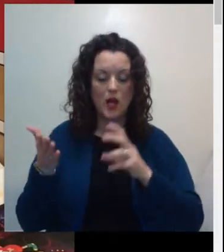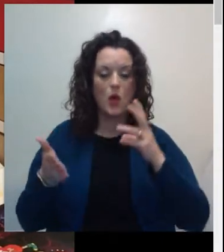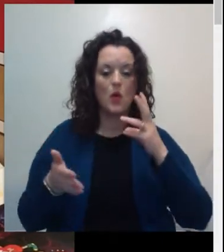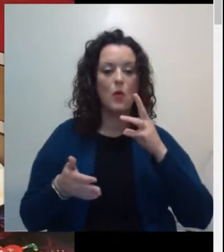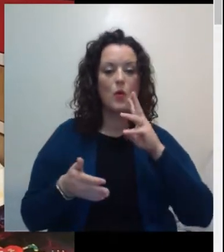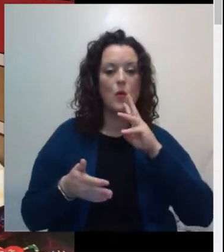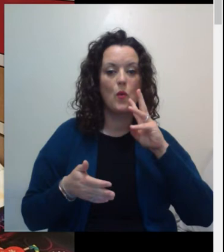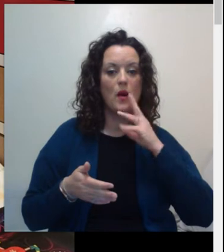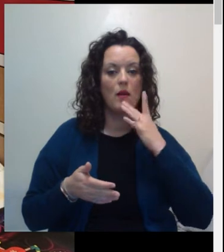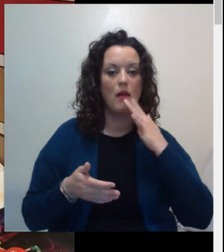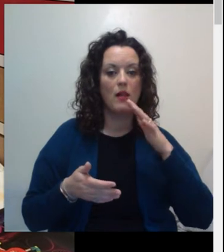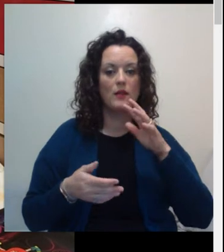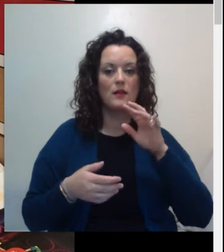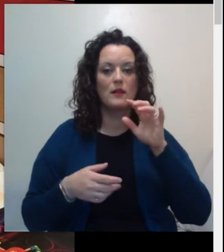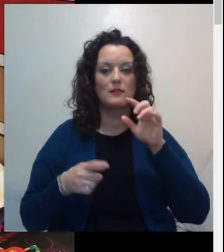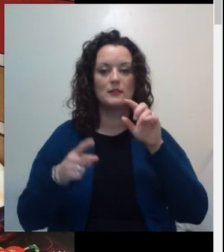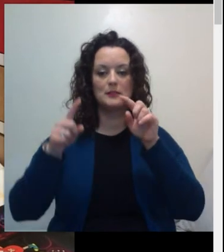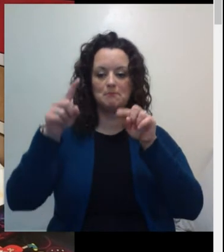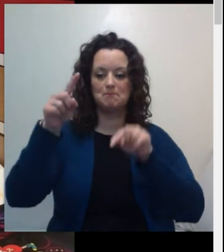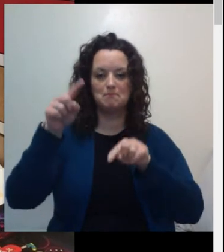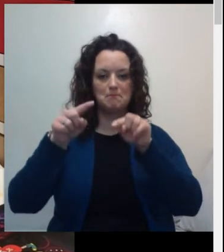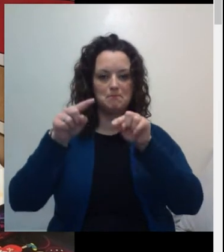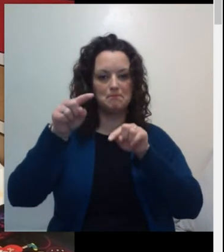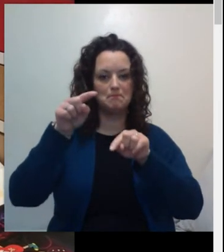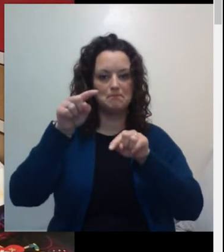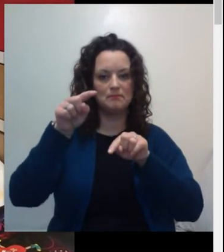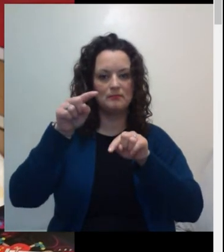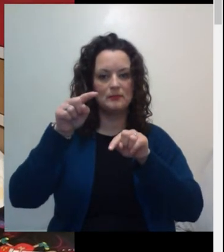That is the original cover that I did in